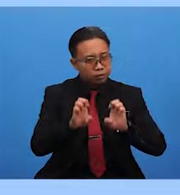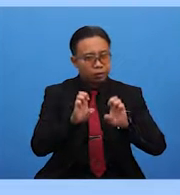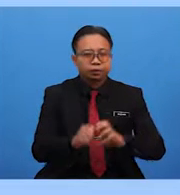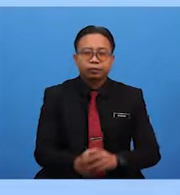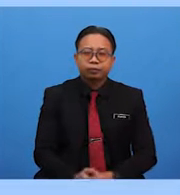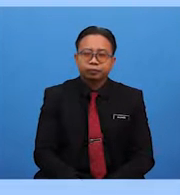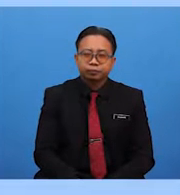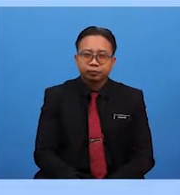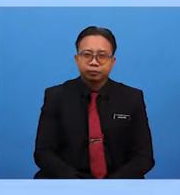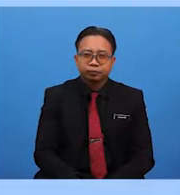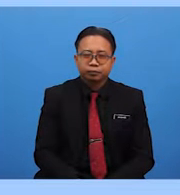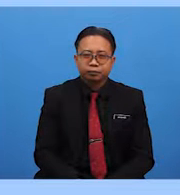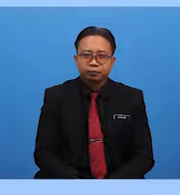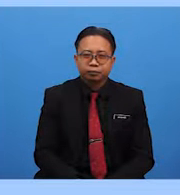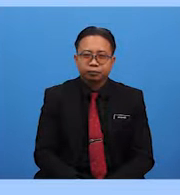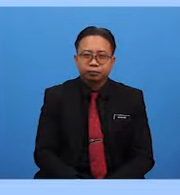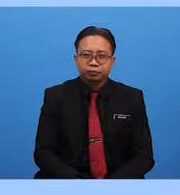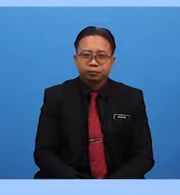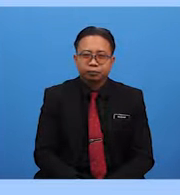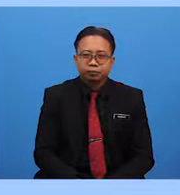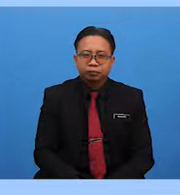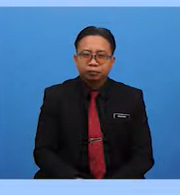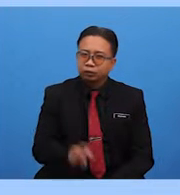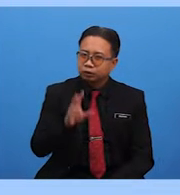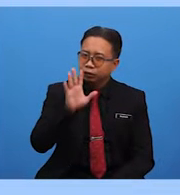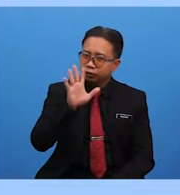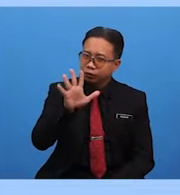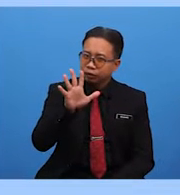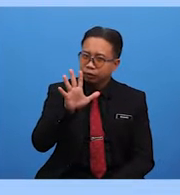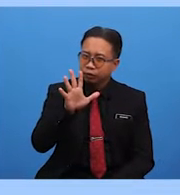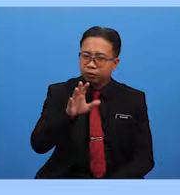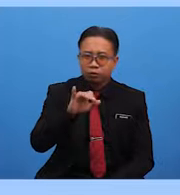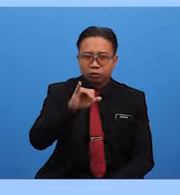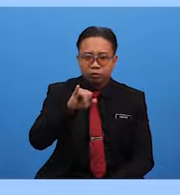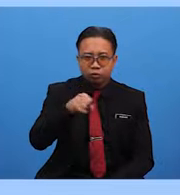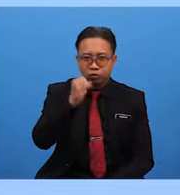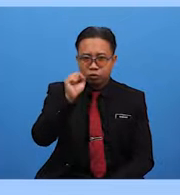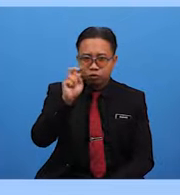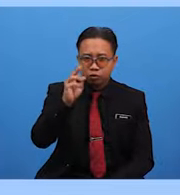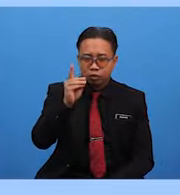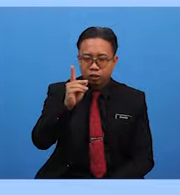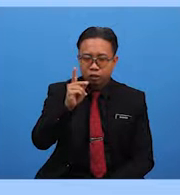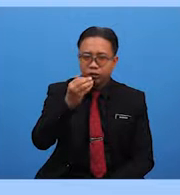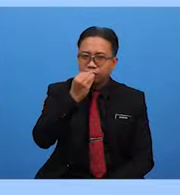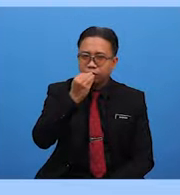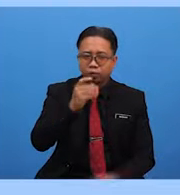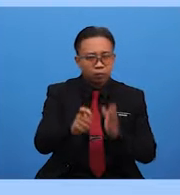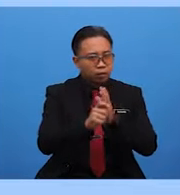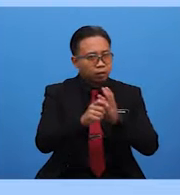gym exercise. Picture five, junk food plus avoid.